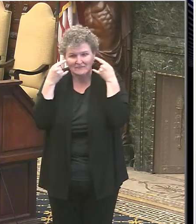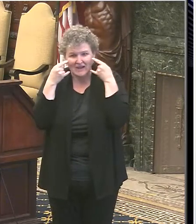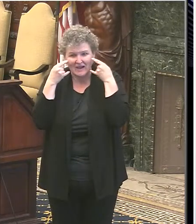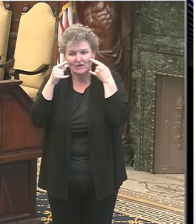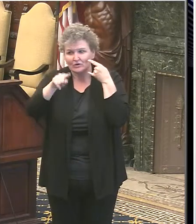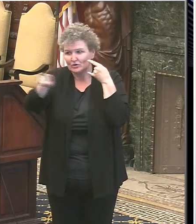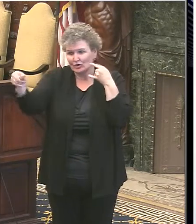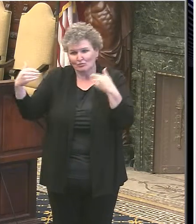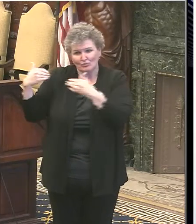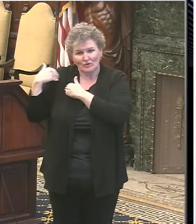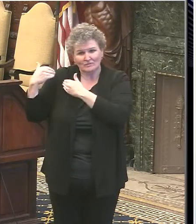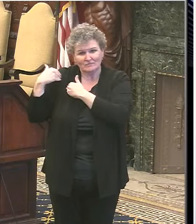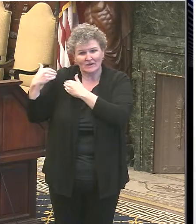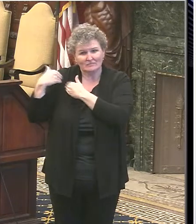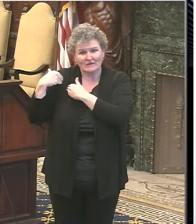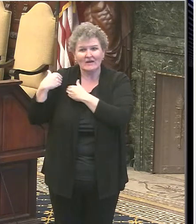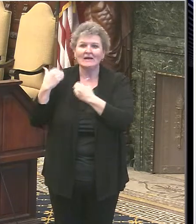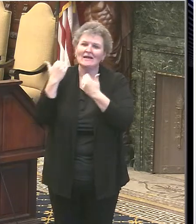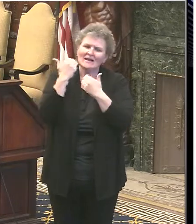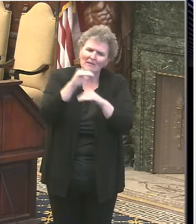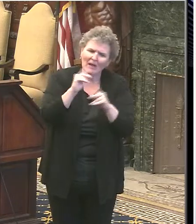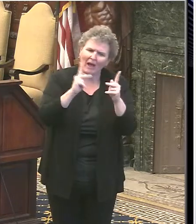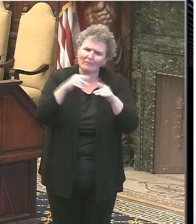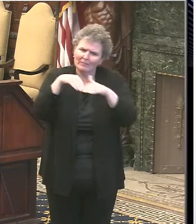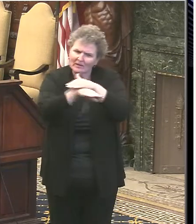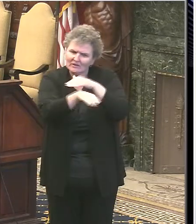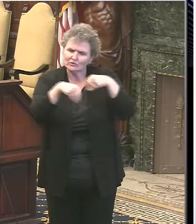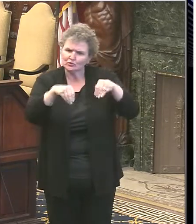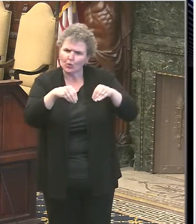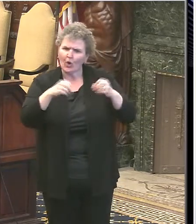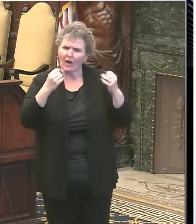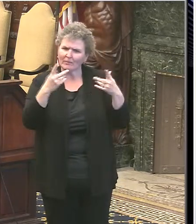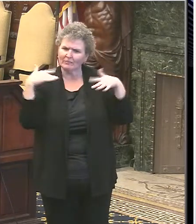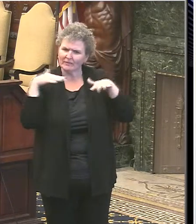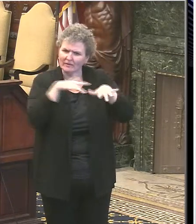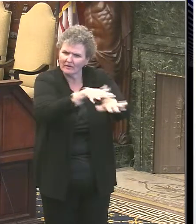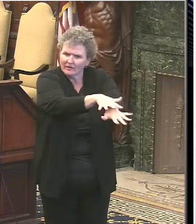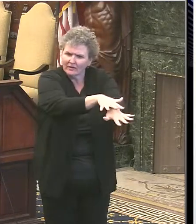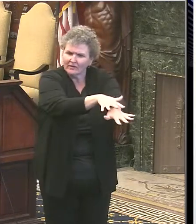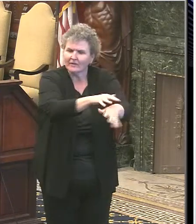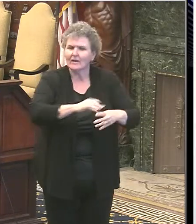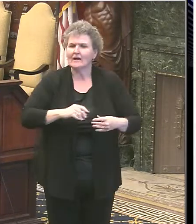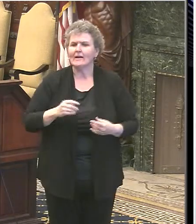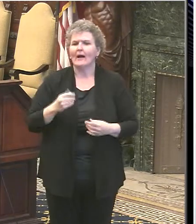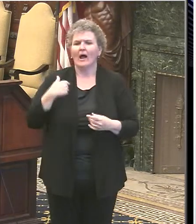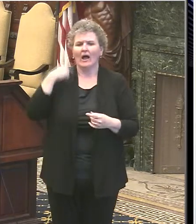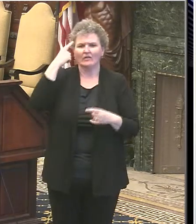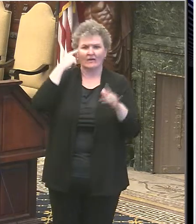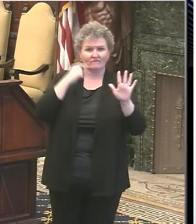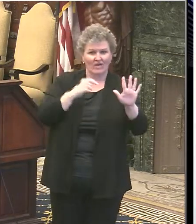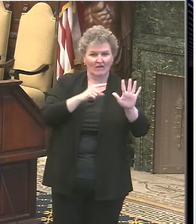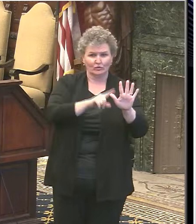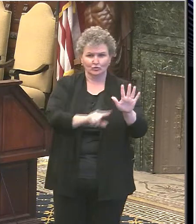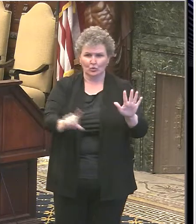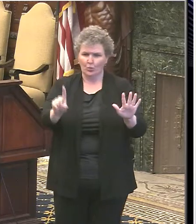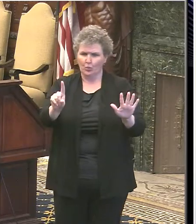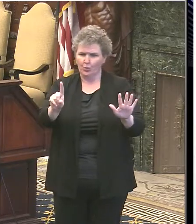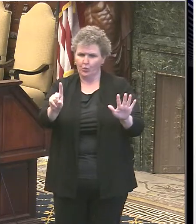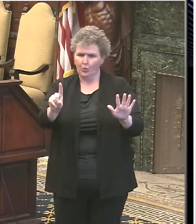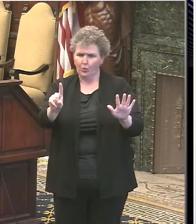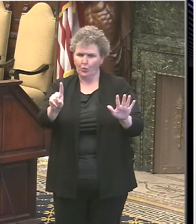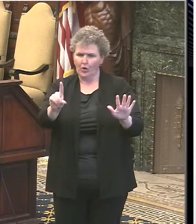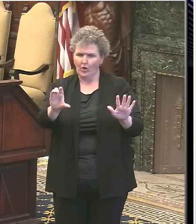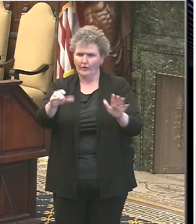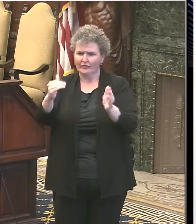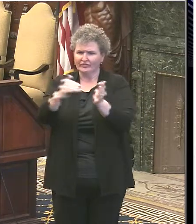There's also a limit on the number of people who can be in stores, 5 per 1,000 square feet. The health department will be sending teams of people starting